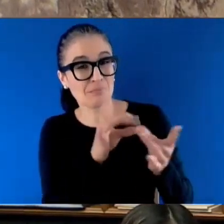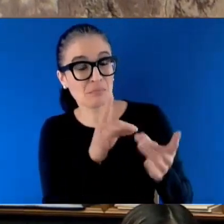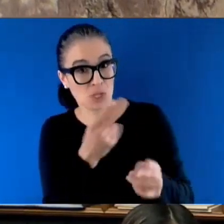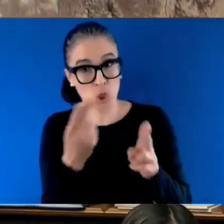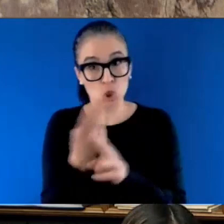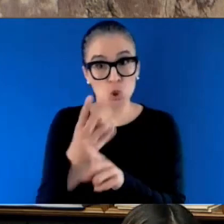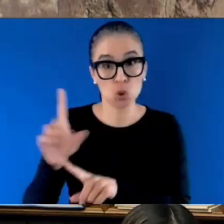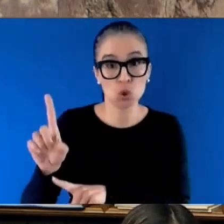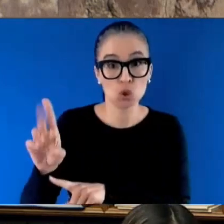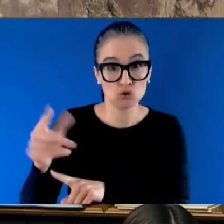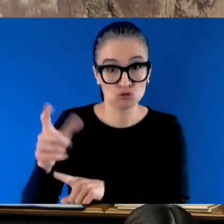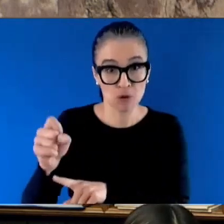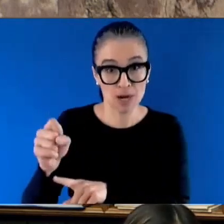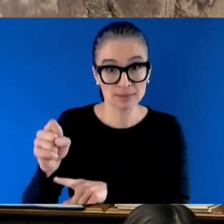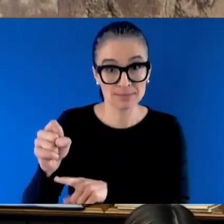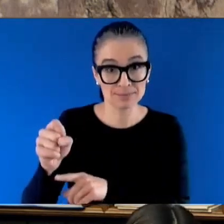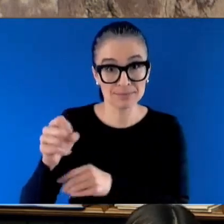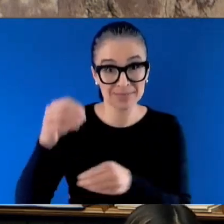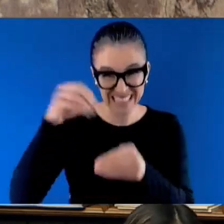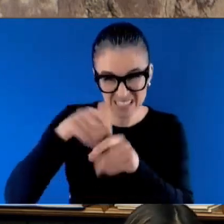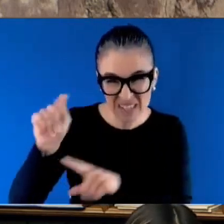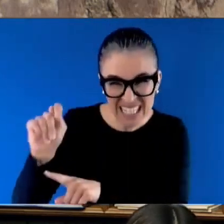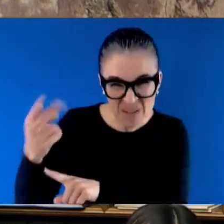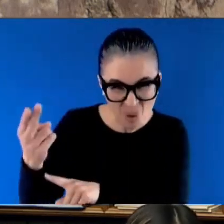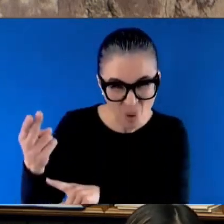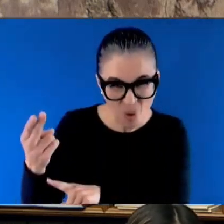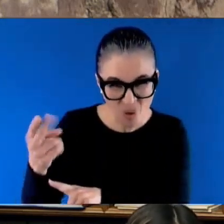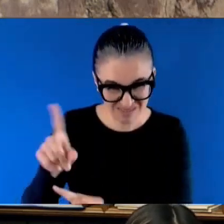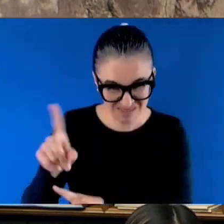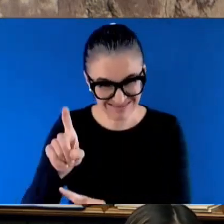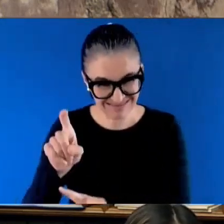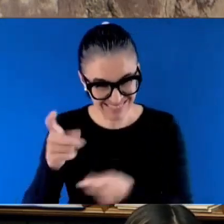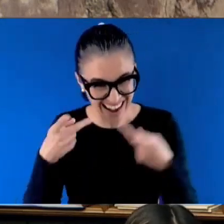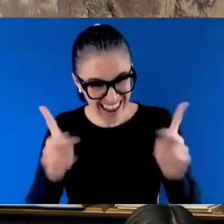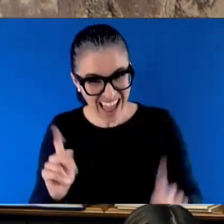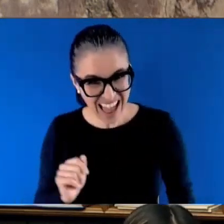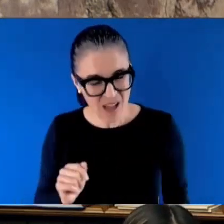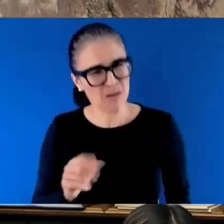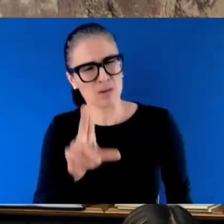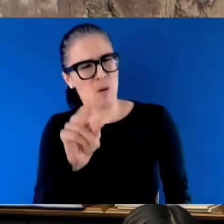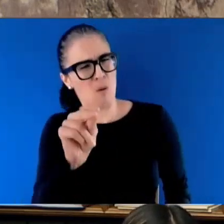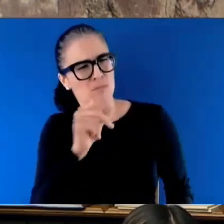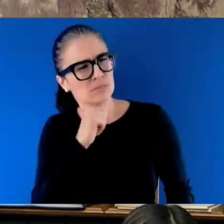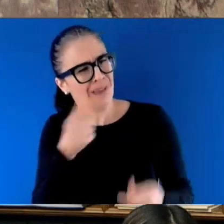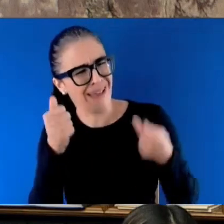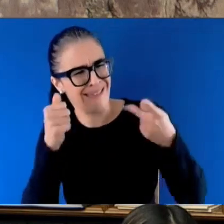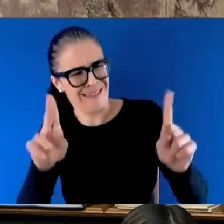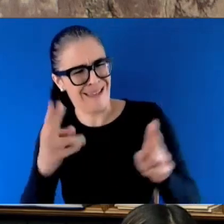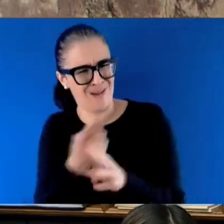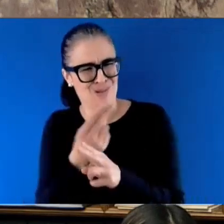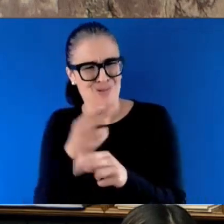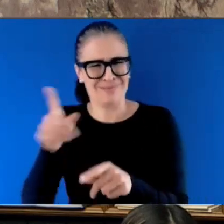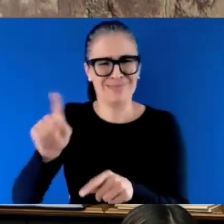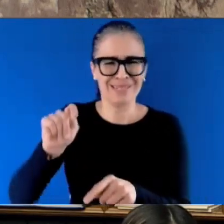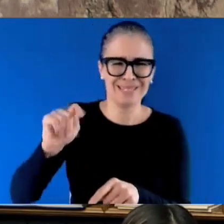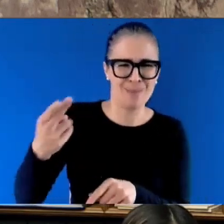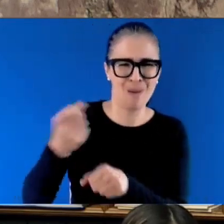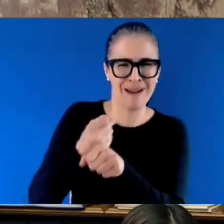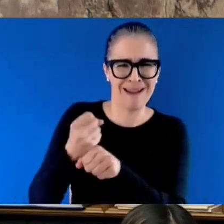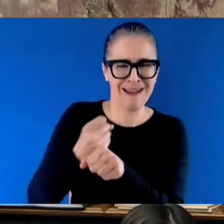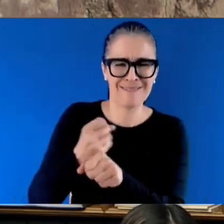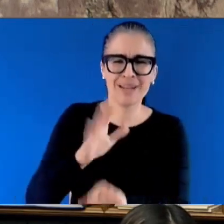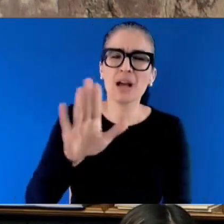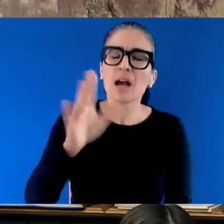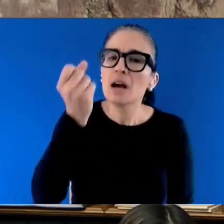It has absolutely nothing to do with decriminalization, but it has everything to do with people deciding that that's what they want to do. And guess